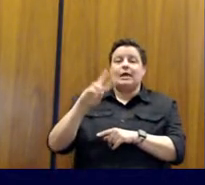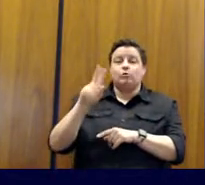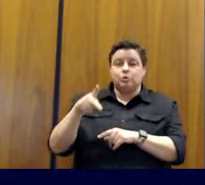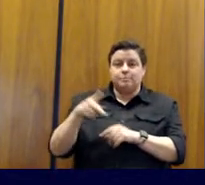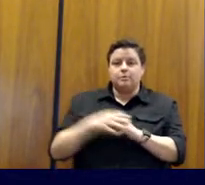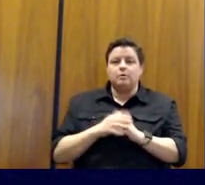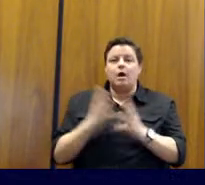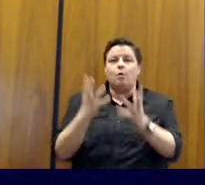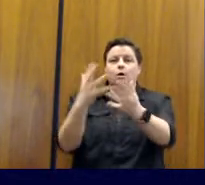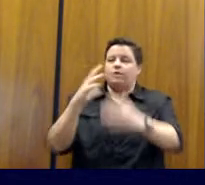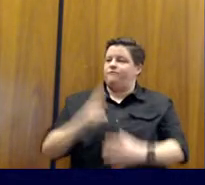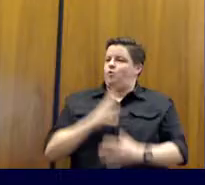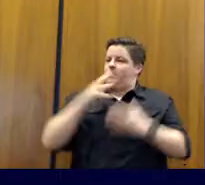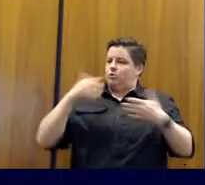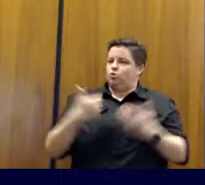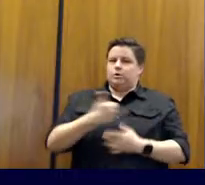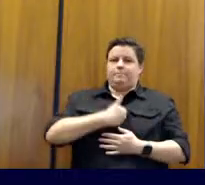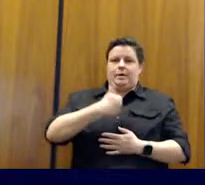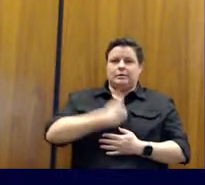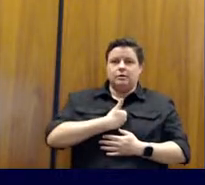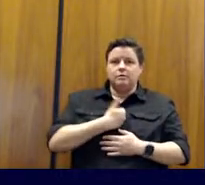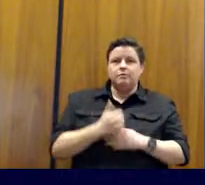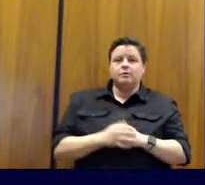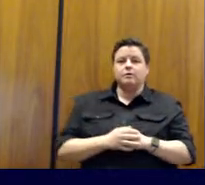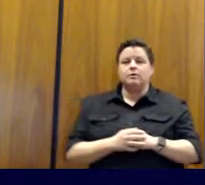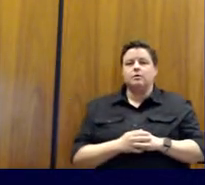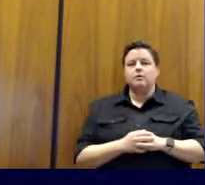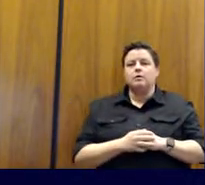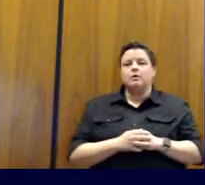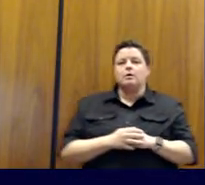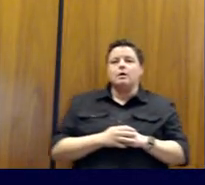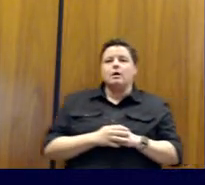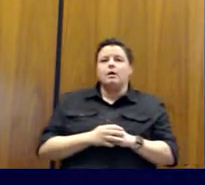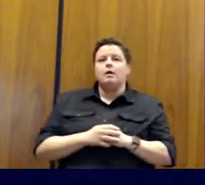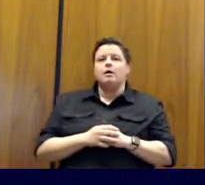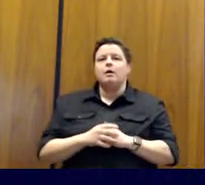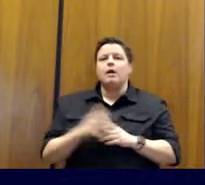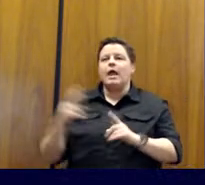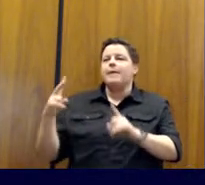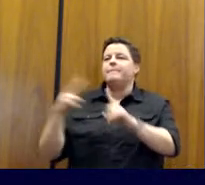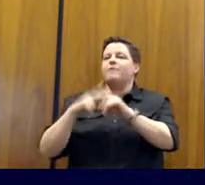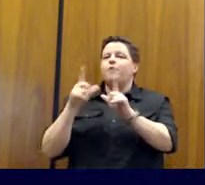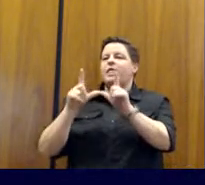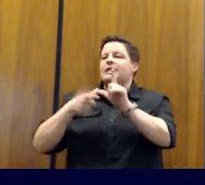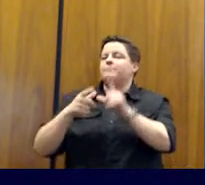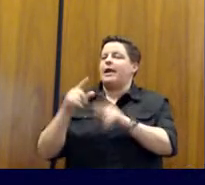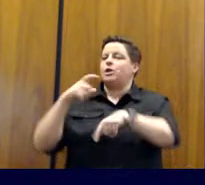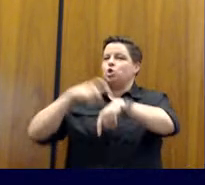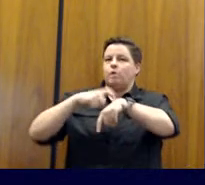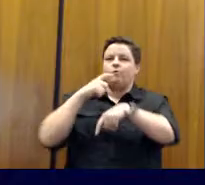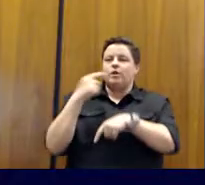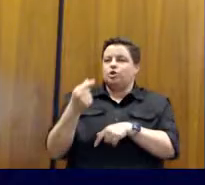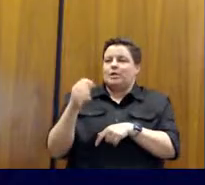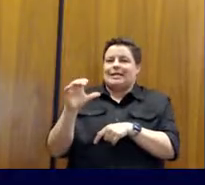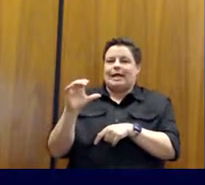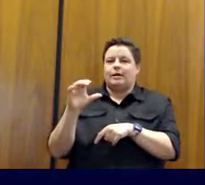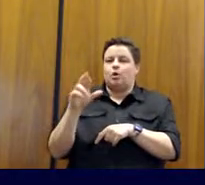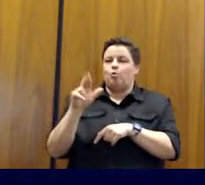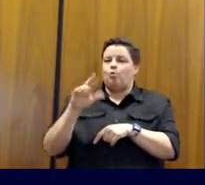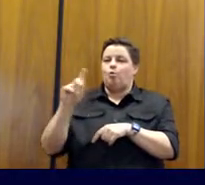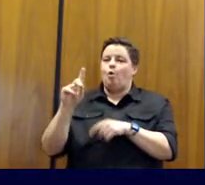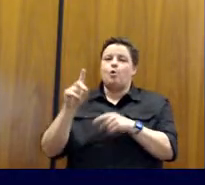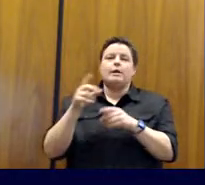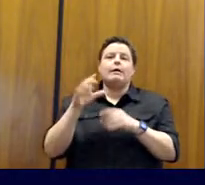like to just formally introduce myself. I've applied for the expired term on the Genesee County Road Commission